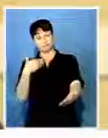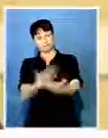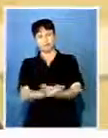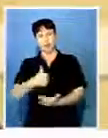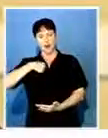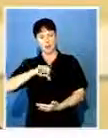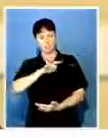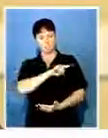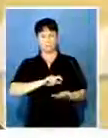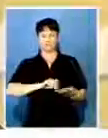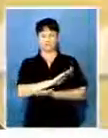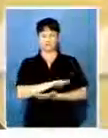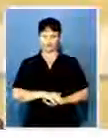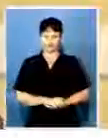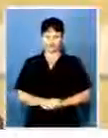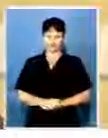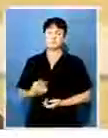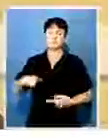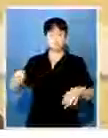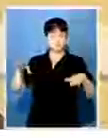respective parties that have been introduced here today,